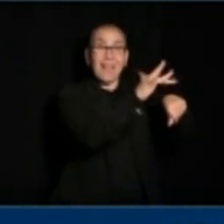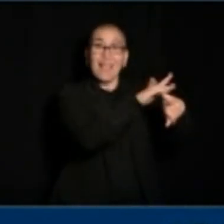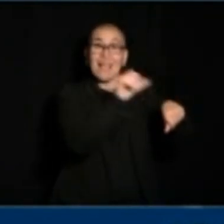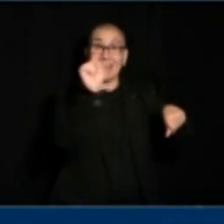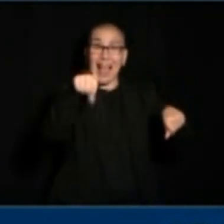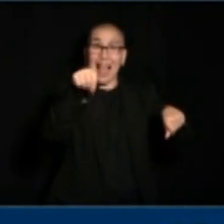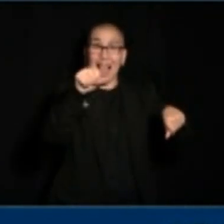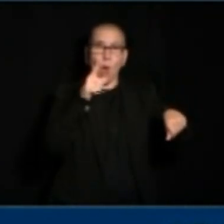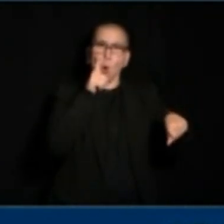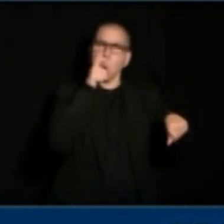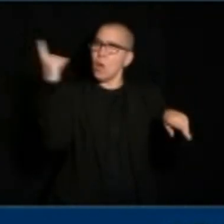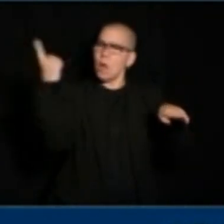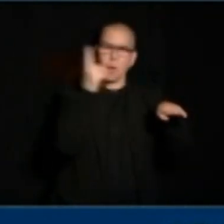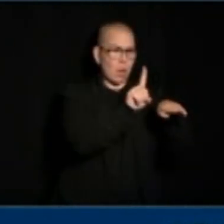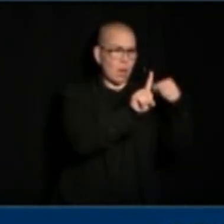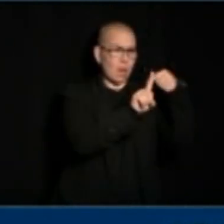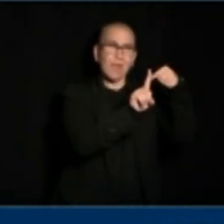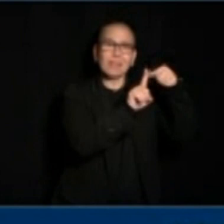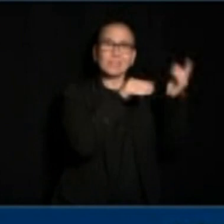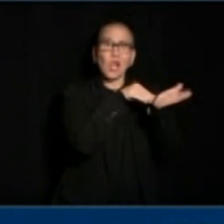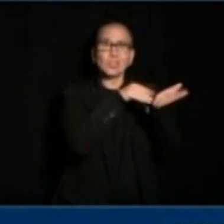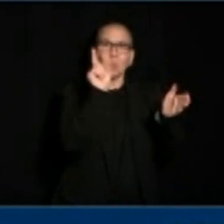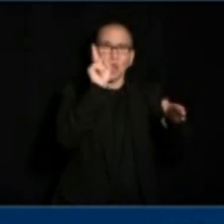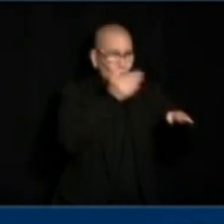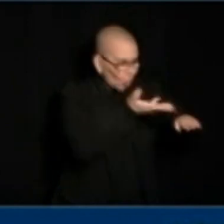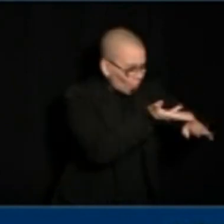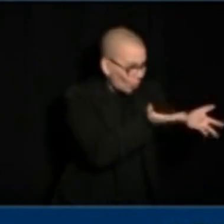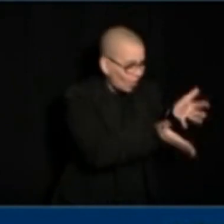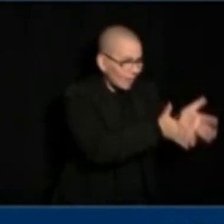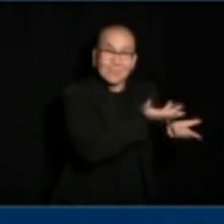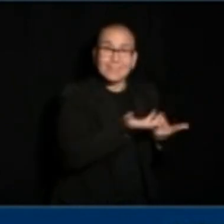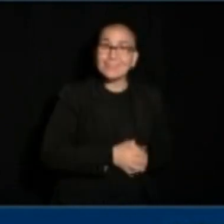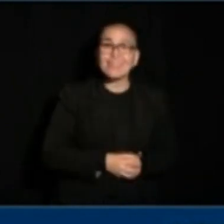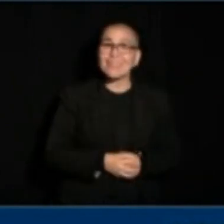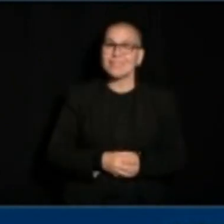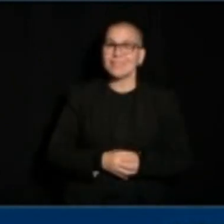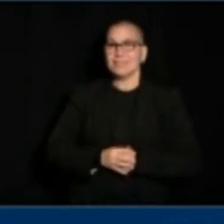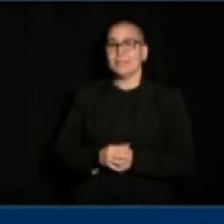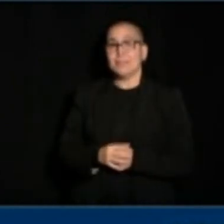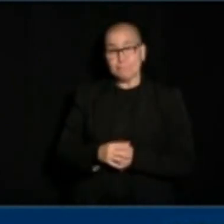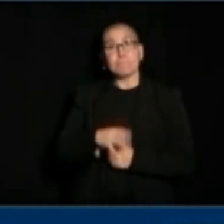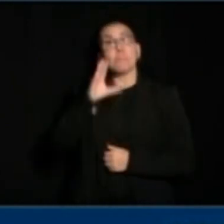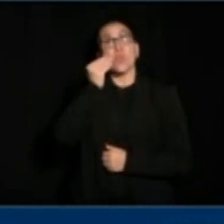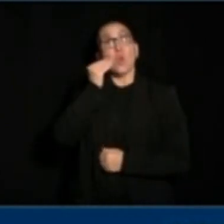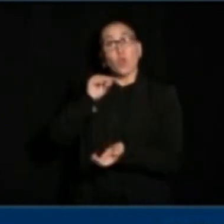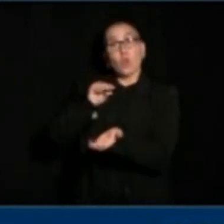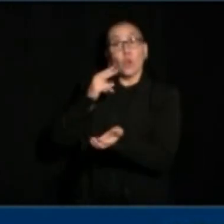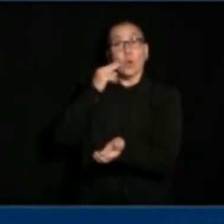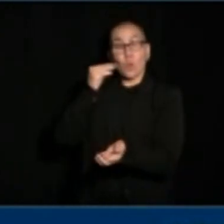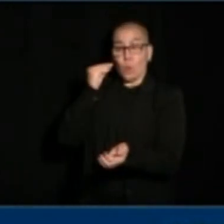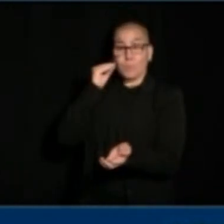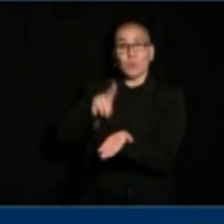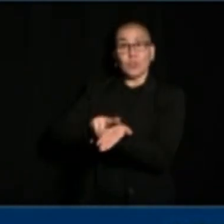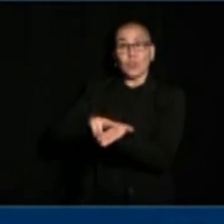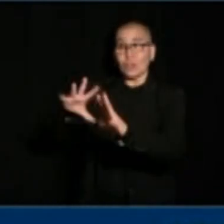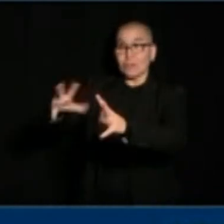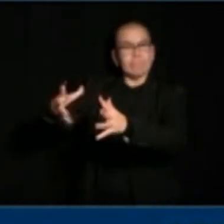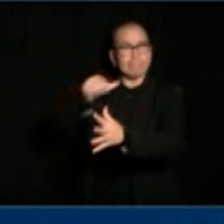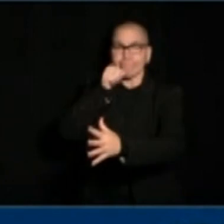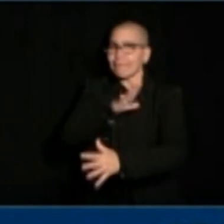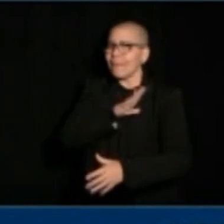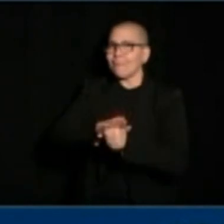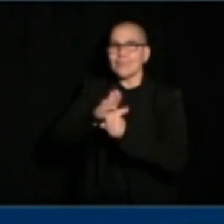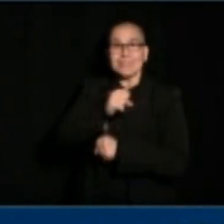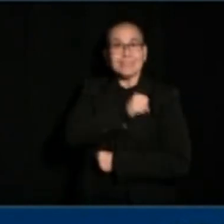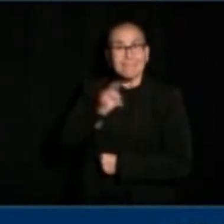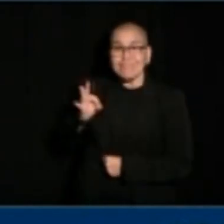Too many long-term care and nursing home staff are unable to care for those that they rely on. Nursing homes across this country, because of the